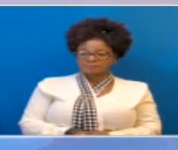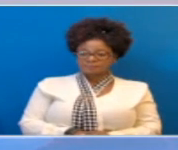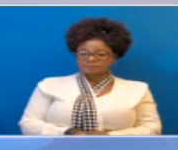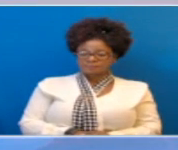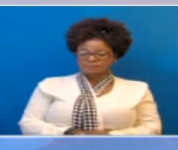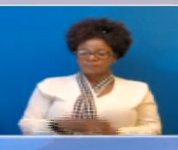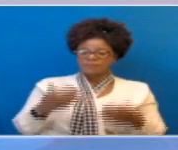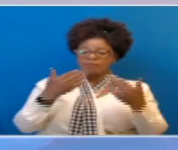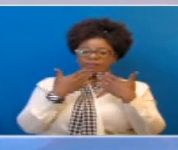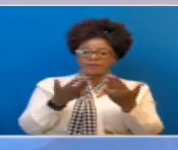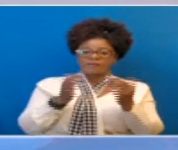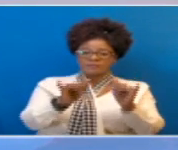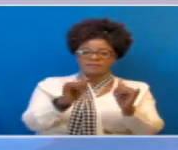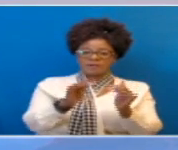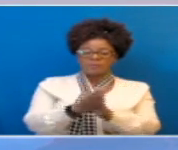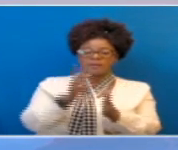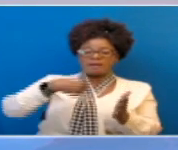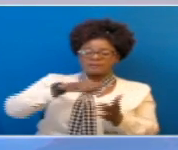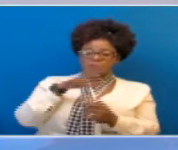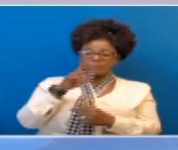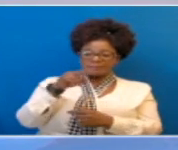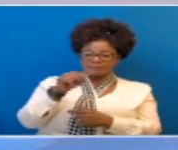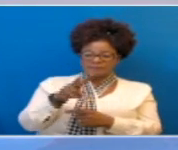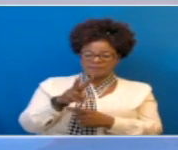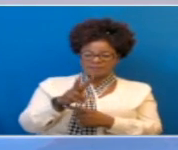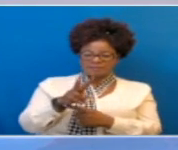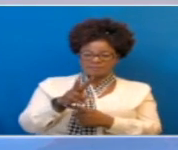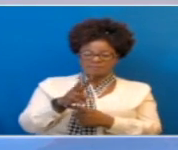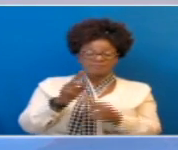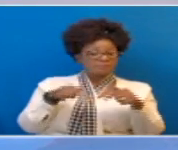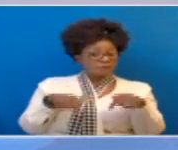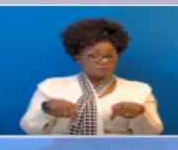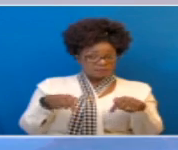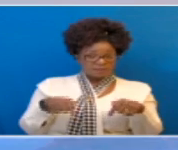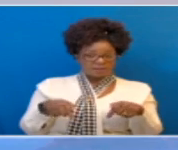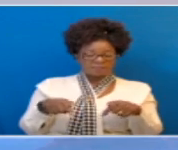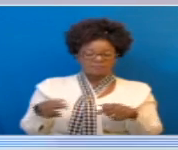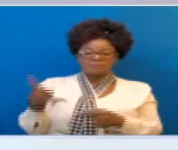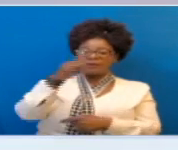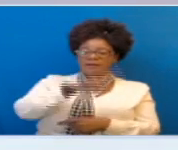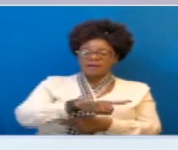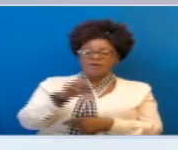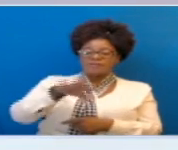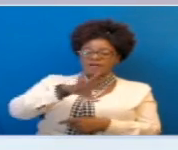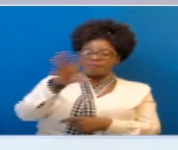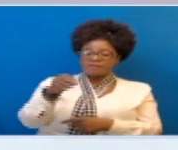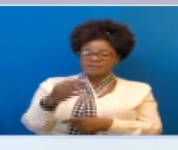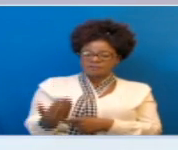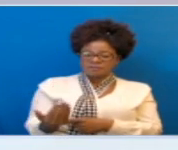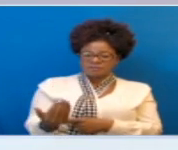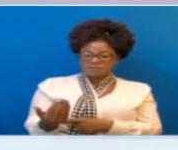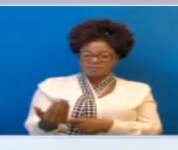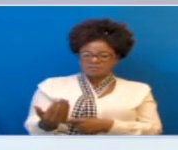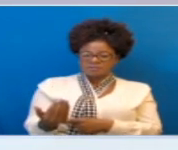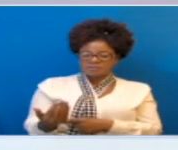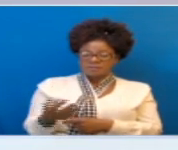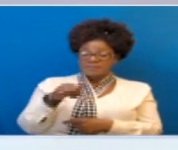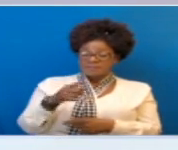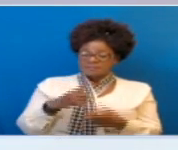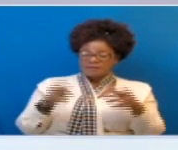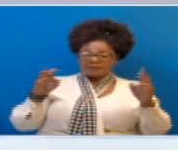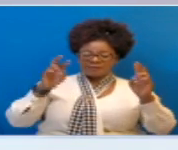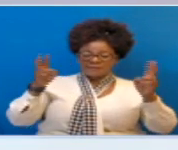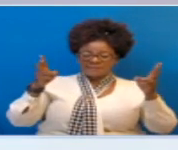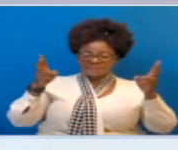Well, thank you for staying with us on NTV Tonight. Well, today is the Day of the African Child, and this year's theme